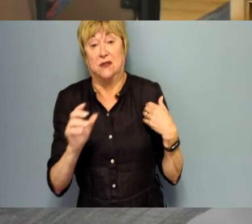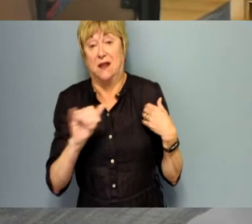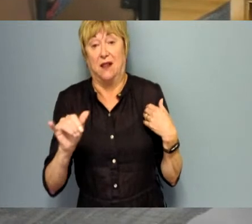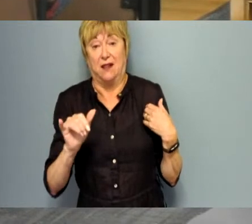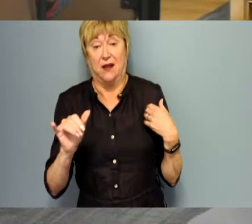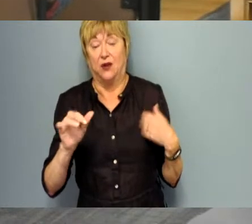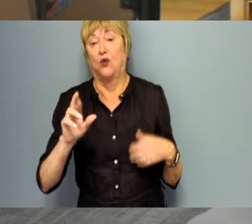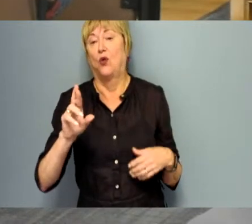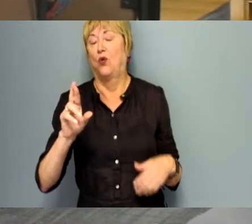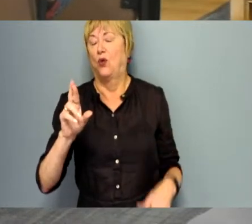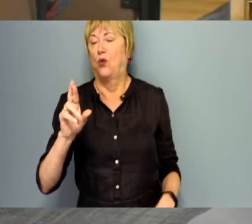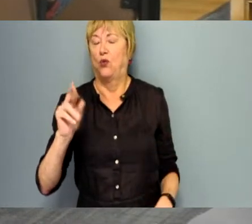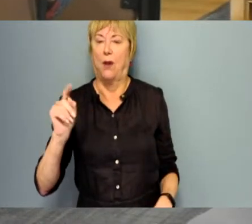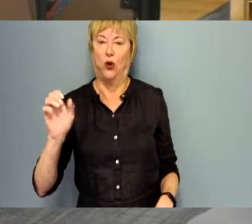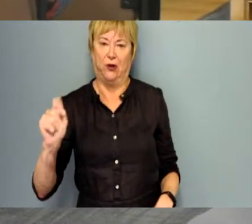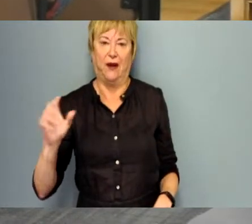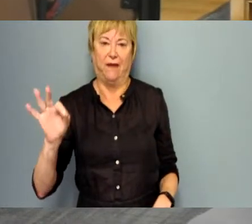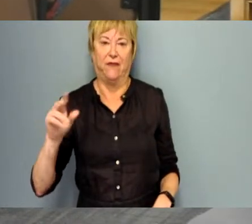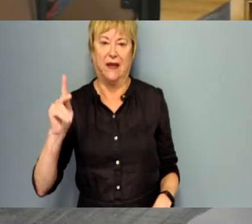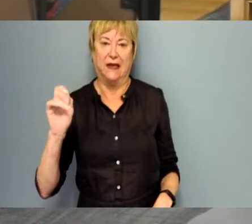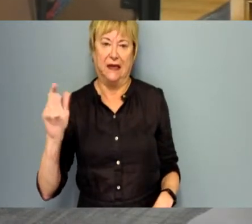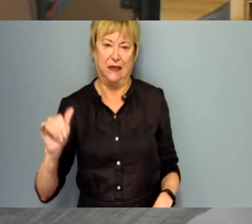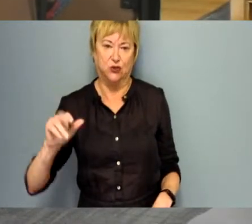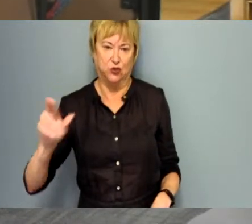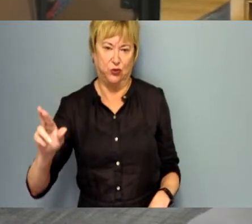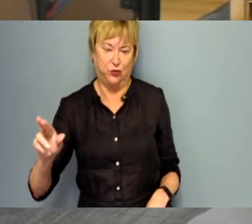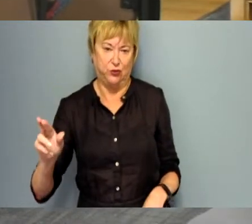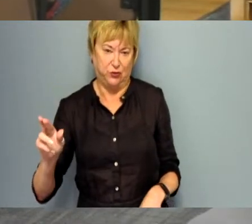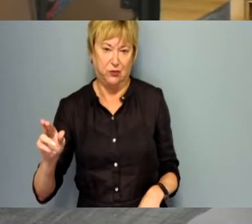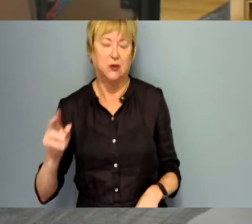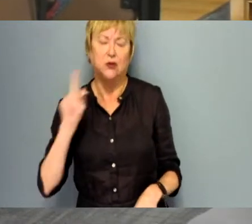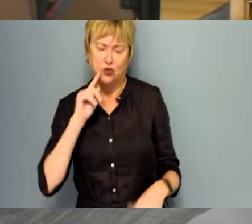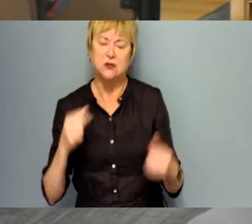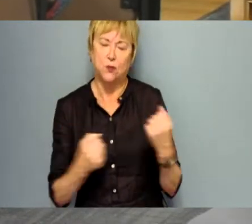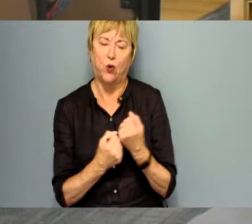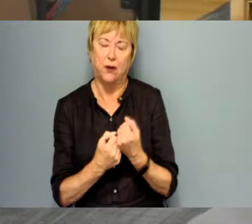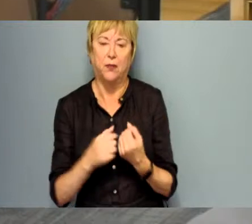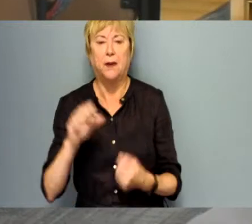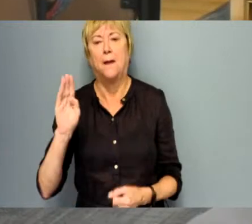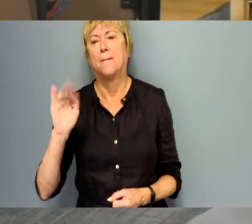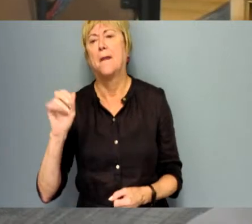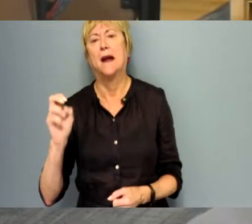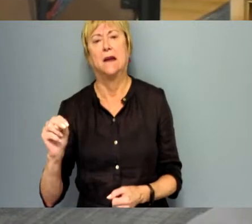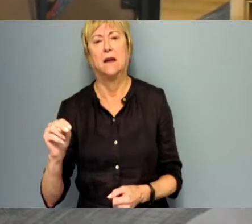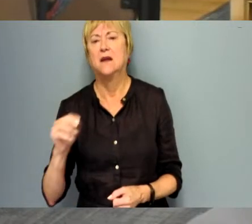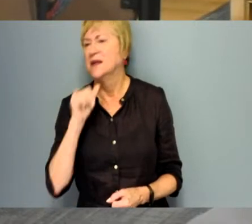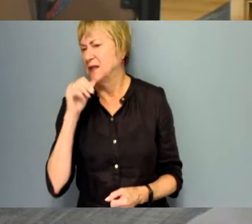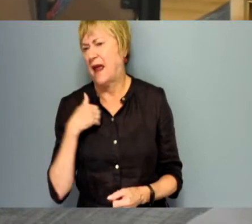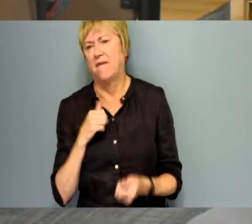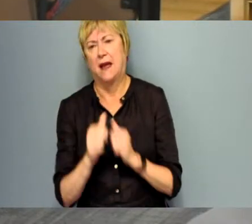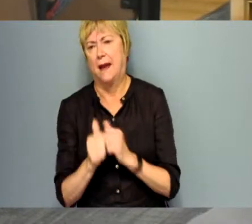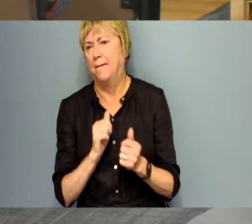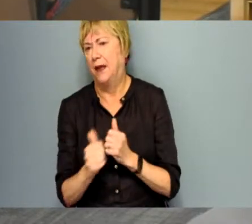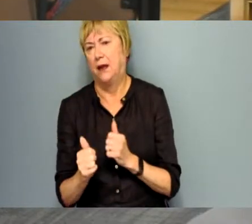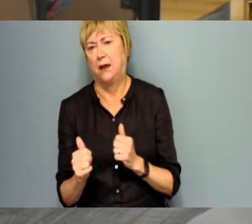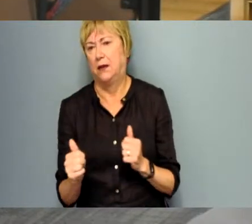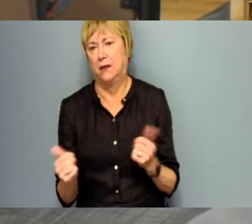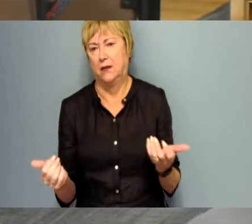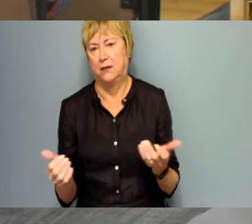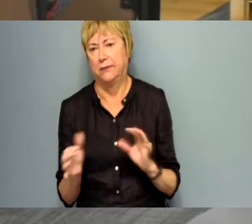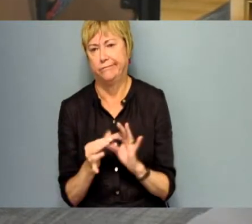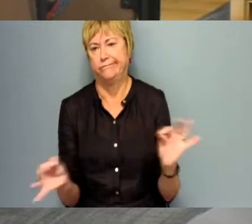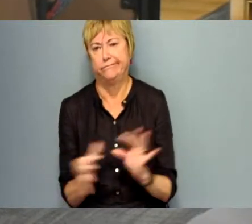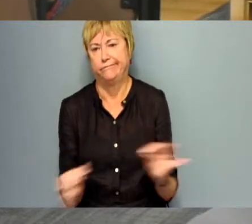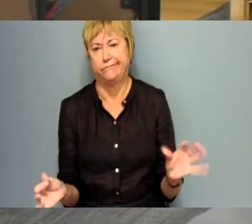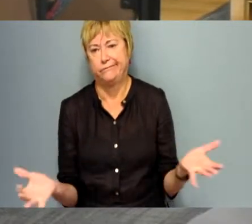And Biden doesn't even have a campaign. He doesn't remember who you are, Queen Elizabeth or what. So